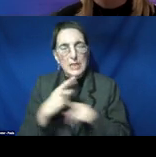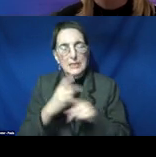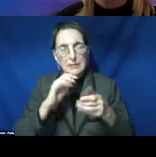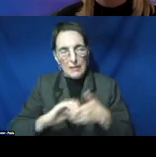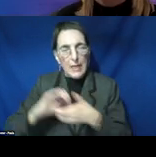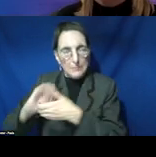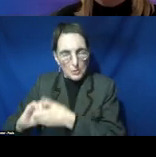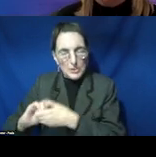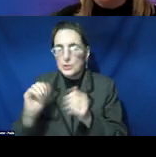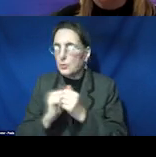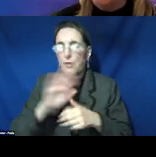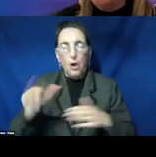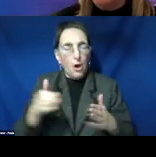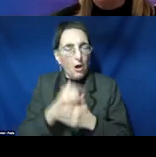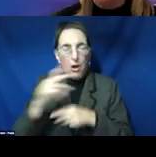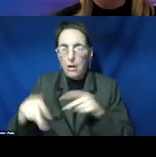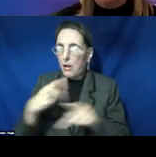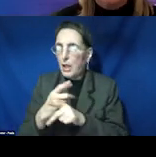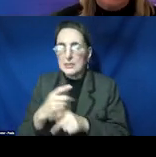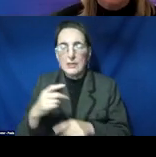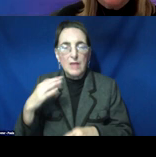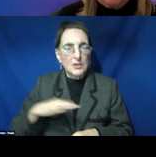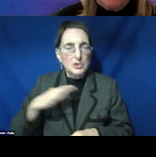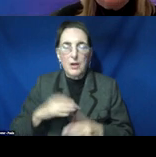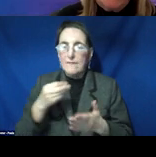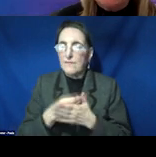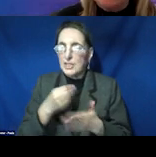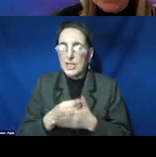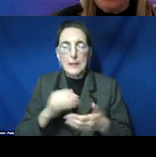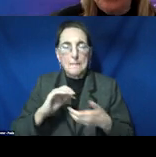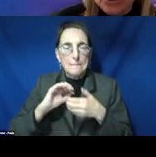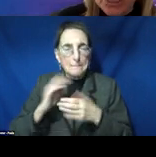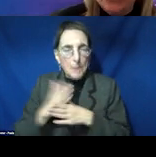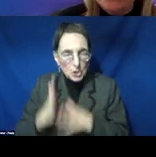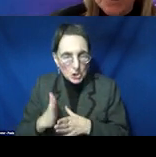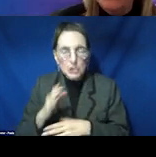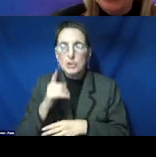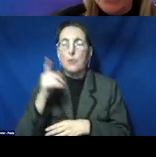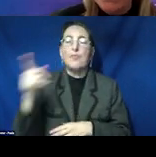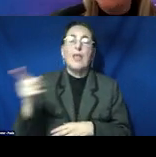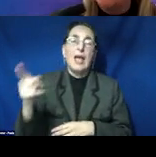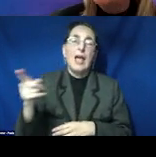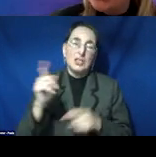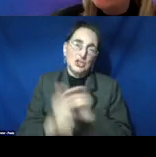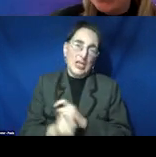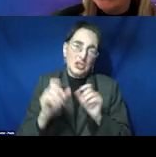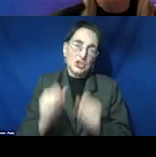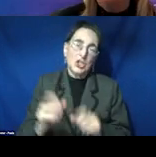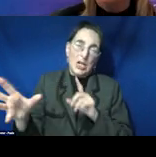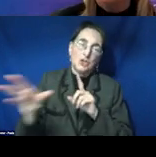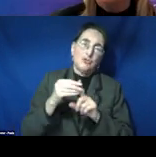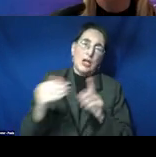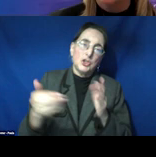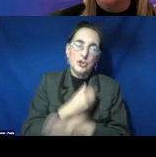types of eligible funding partners. So this particular change may attract new